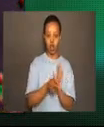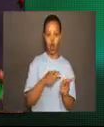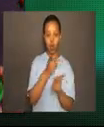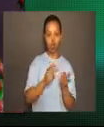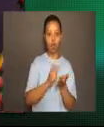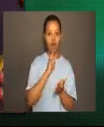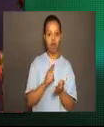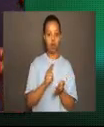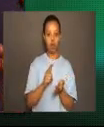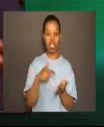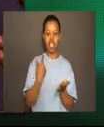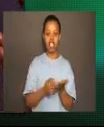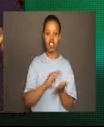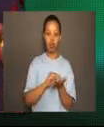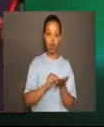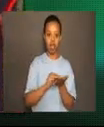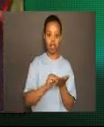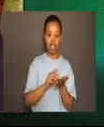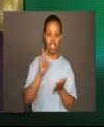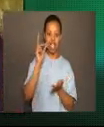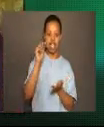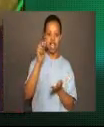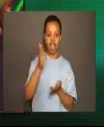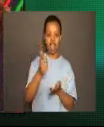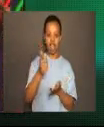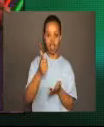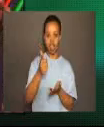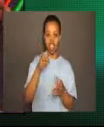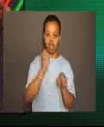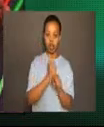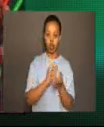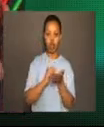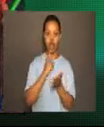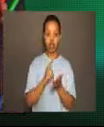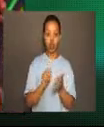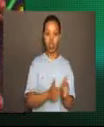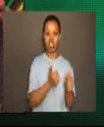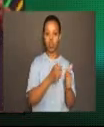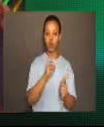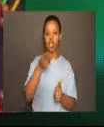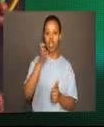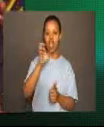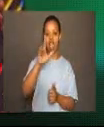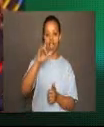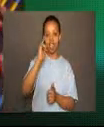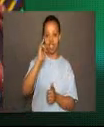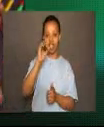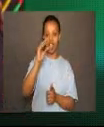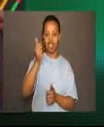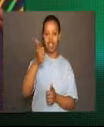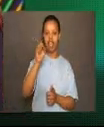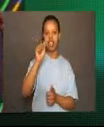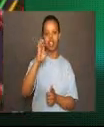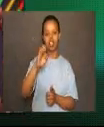Molecules of DNA polymerase follow the helicase along the single-stranded